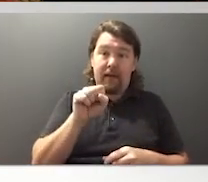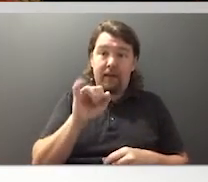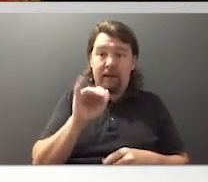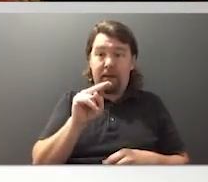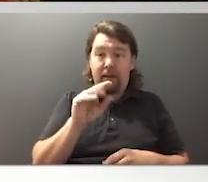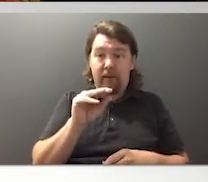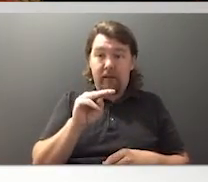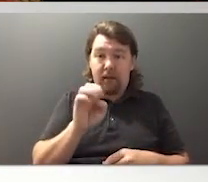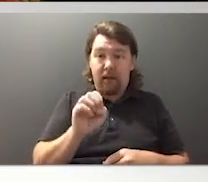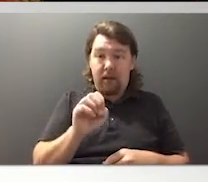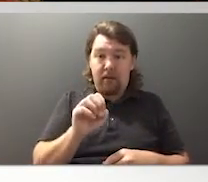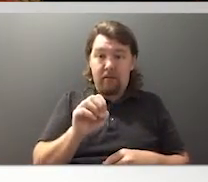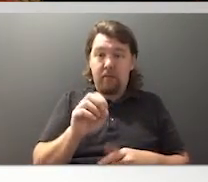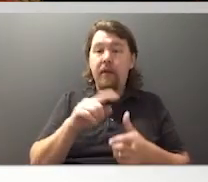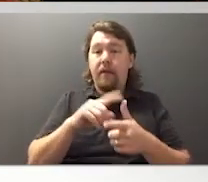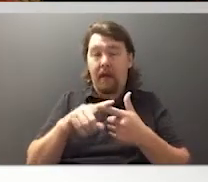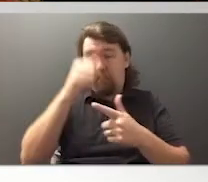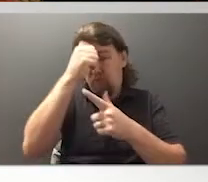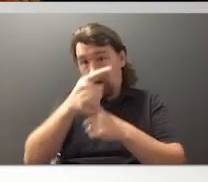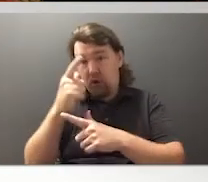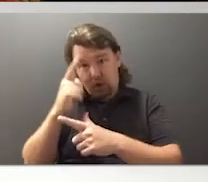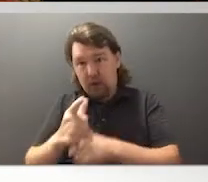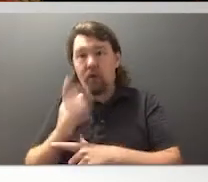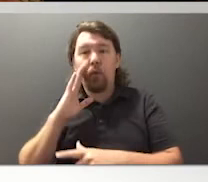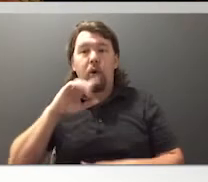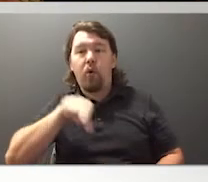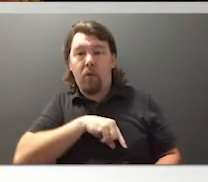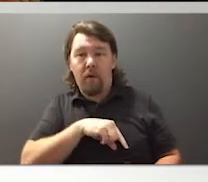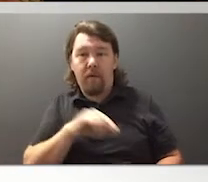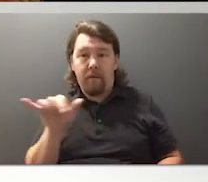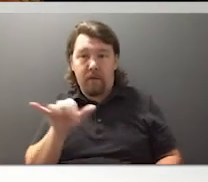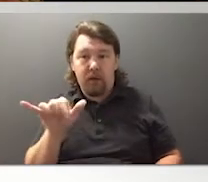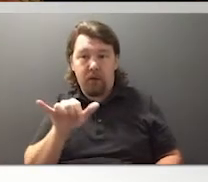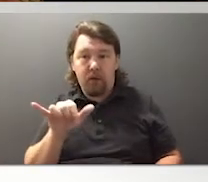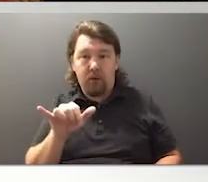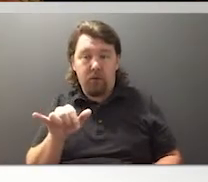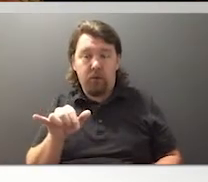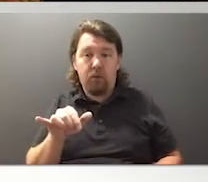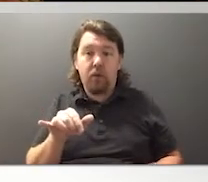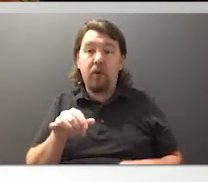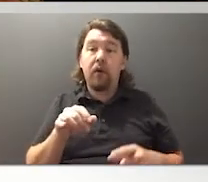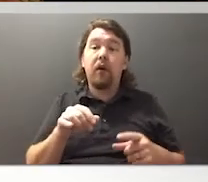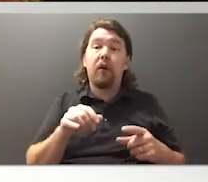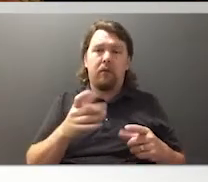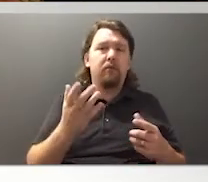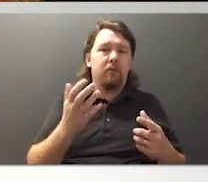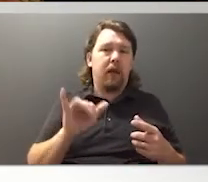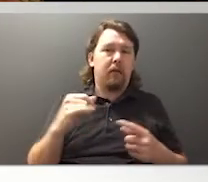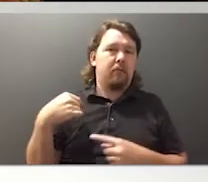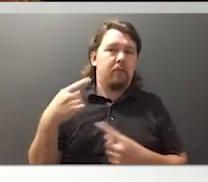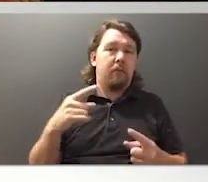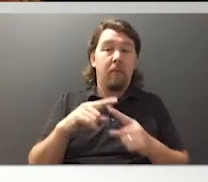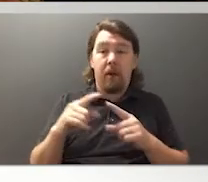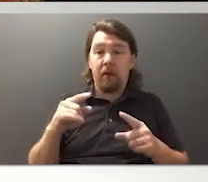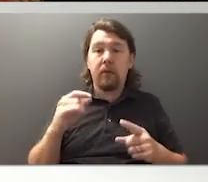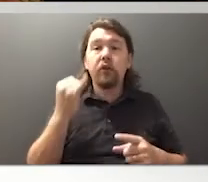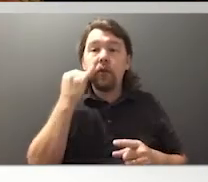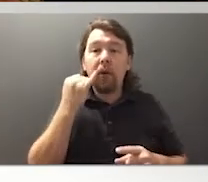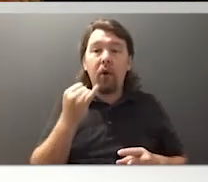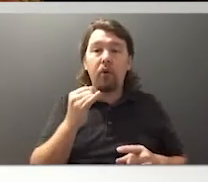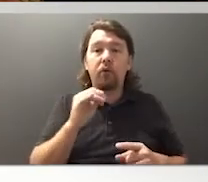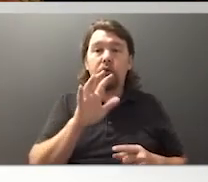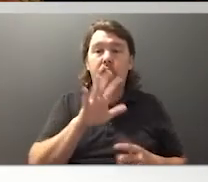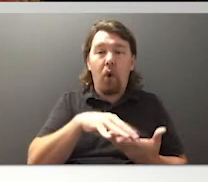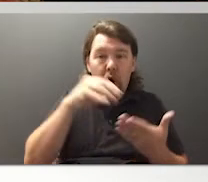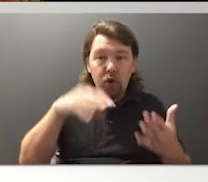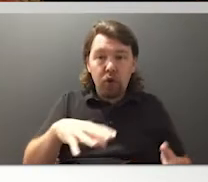under income, so does the other, but if you have a sibling of a student on the Gardner scholarship, can qualify for